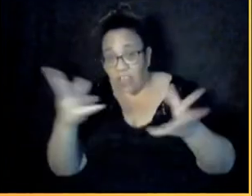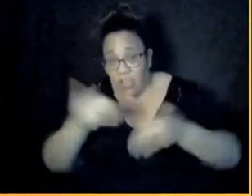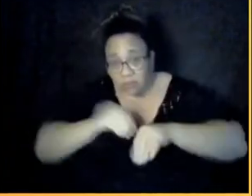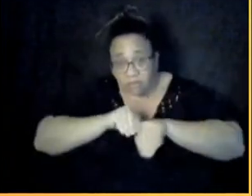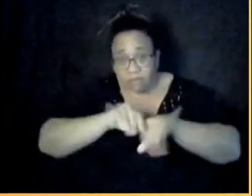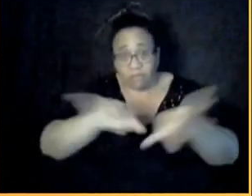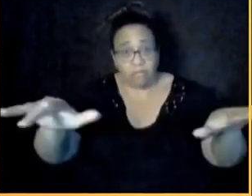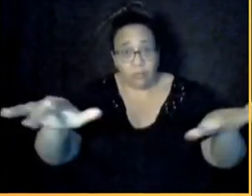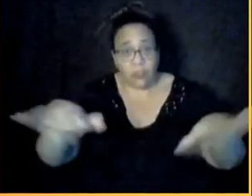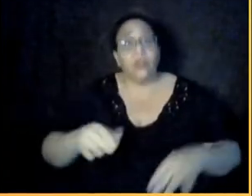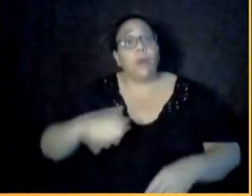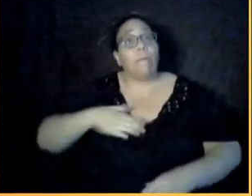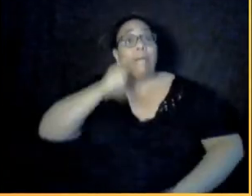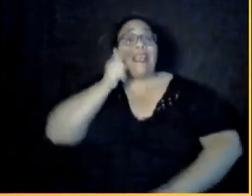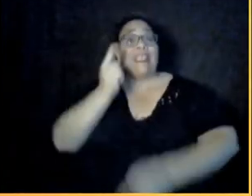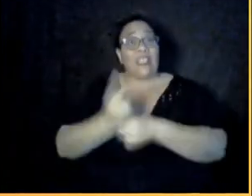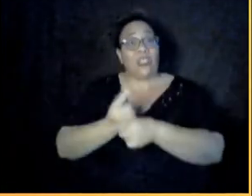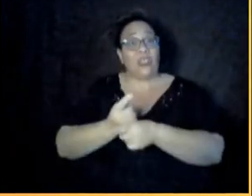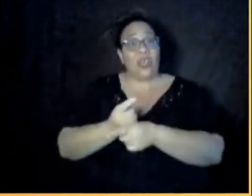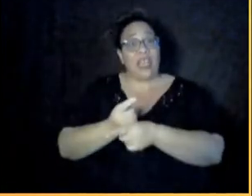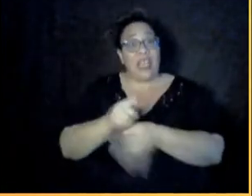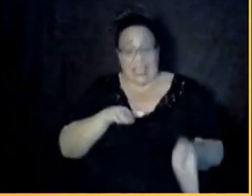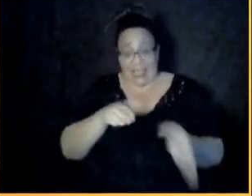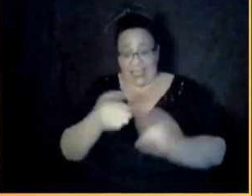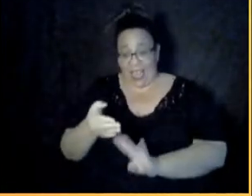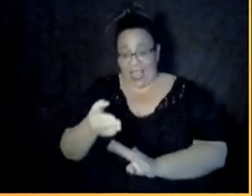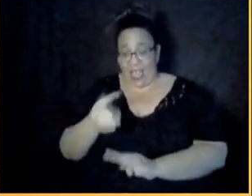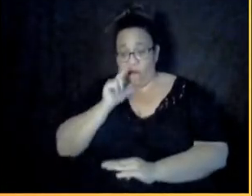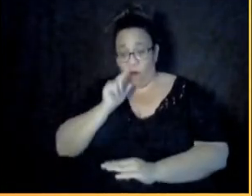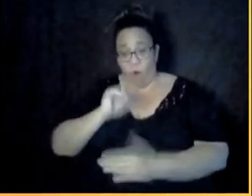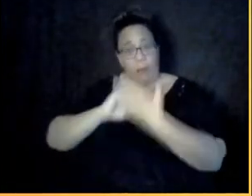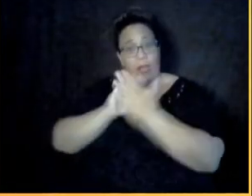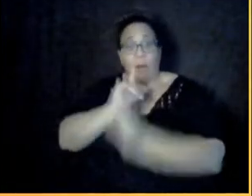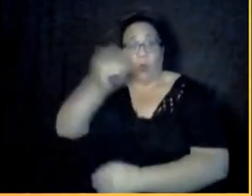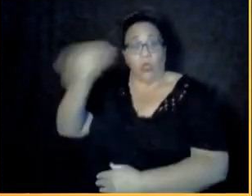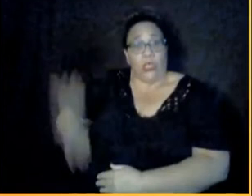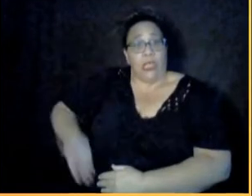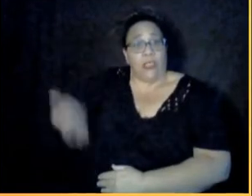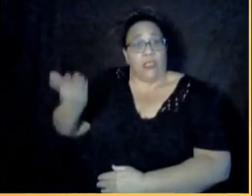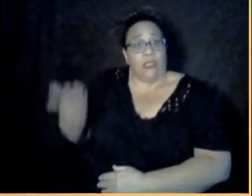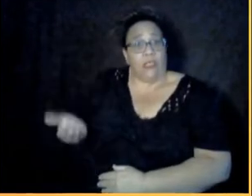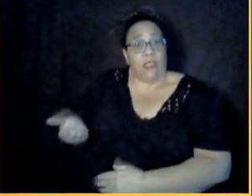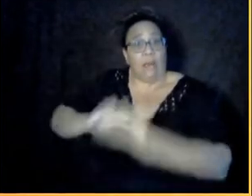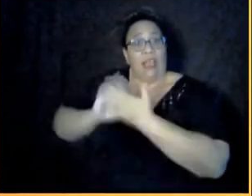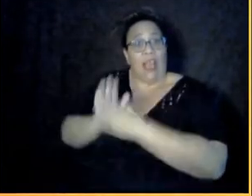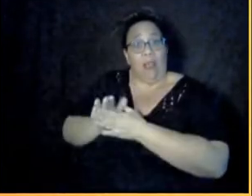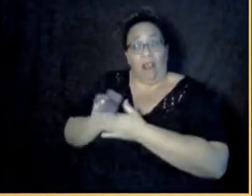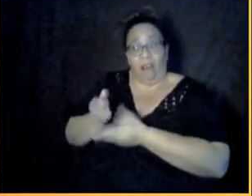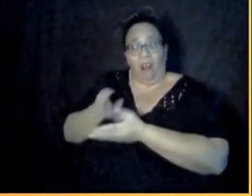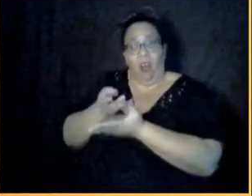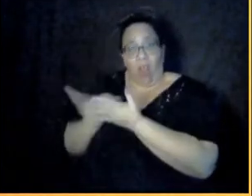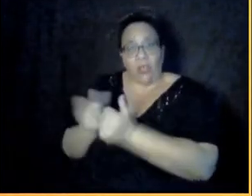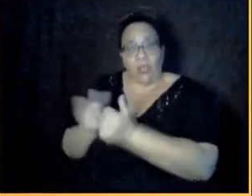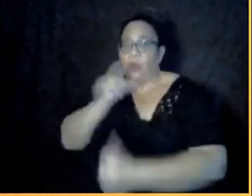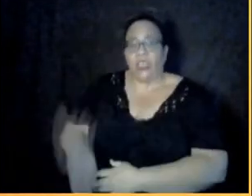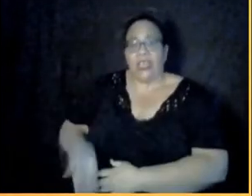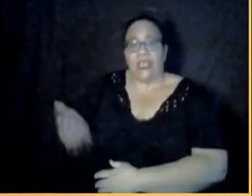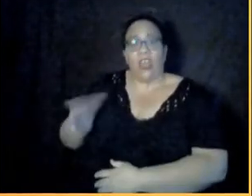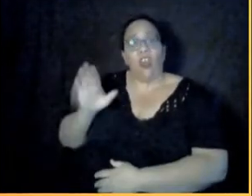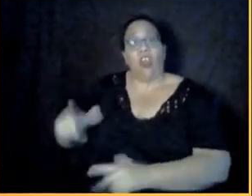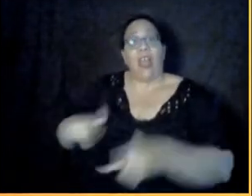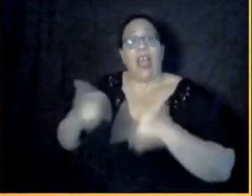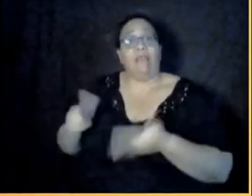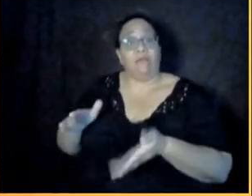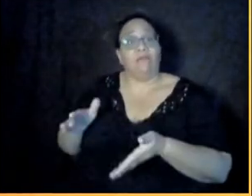sister basically died for just being who she was, being true to herself. It cost her life. My sister died last year